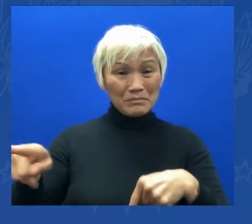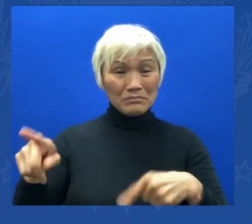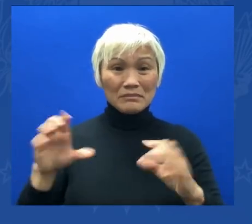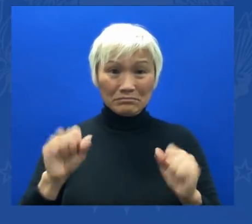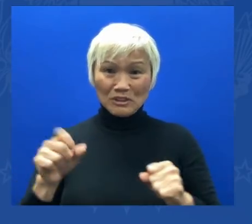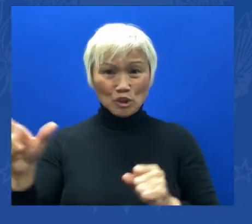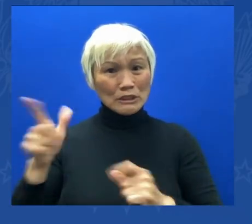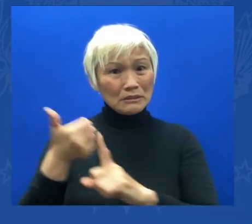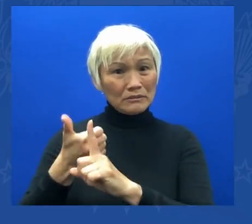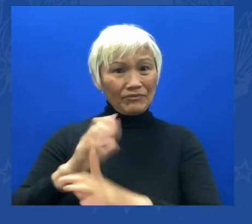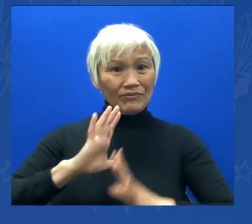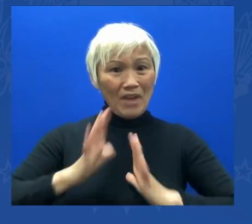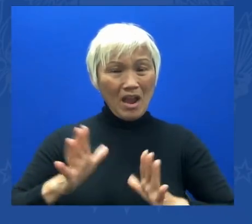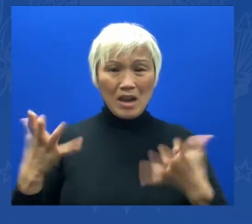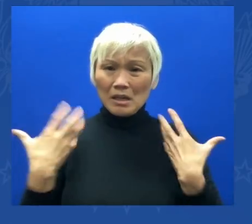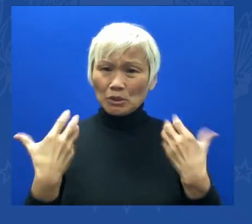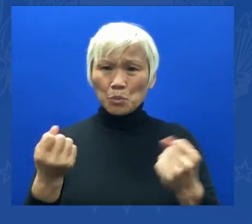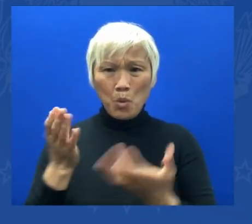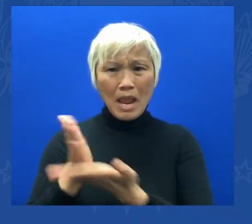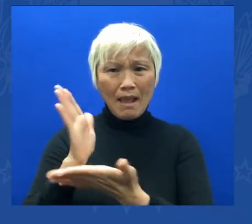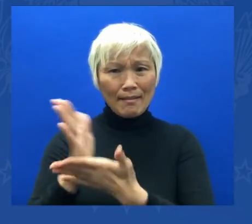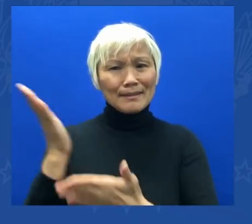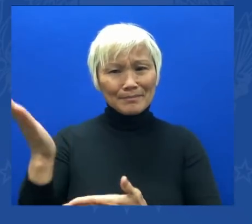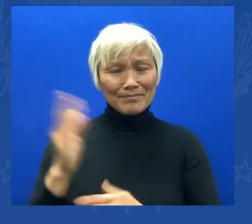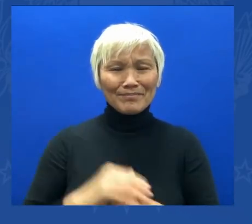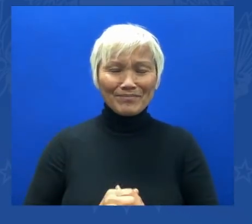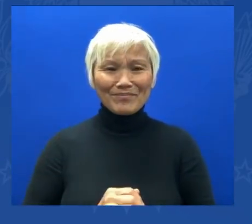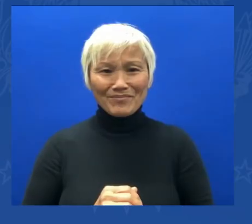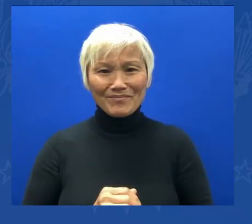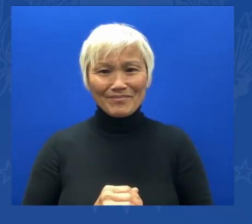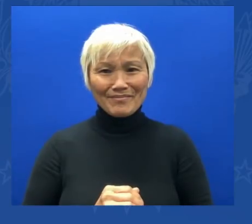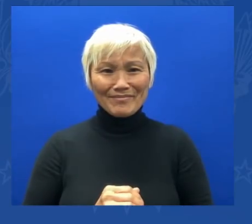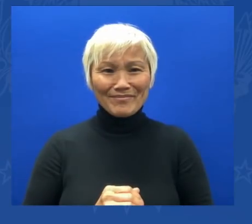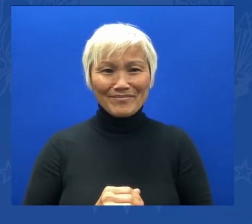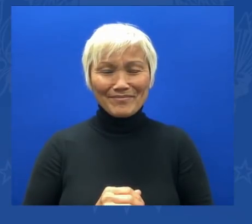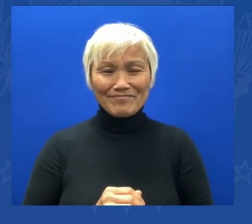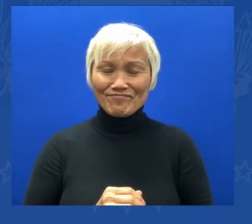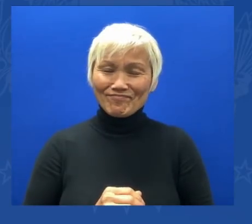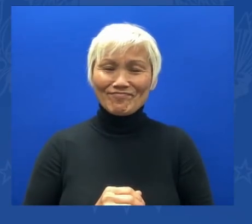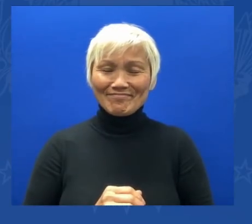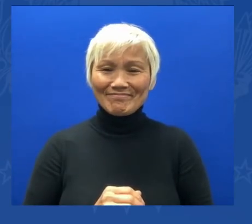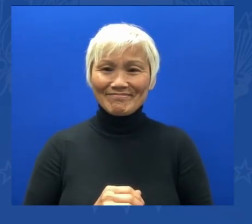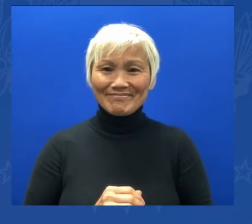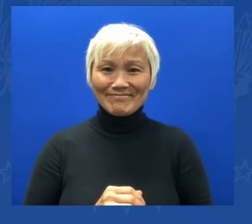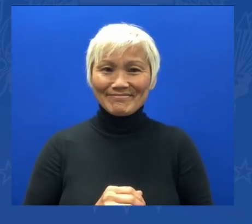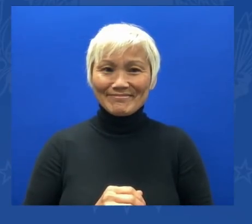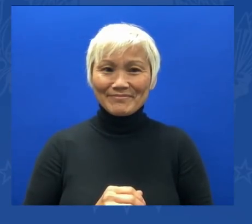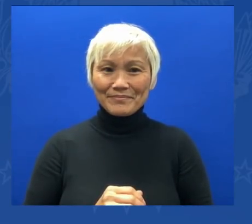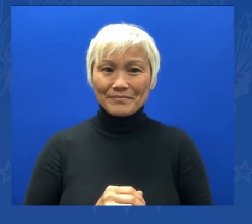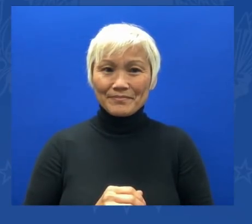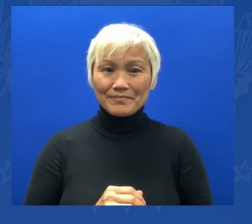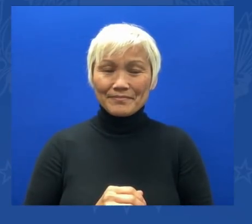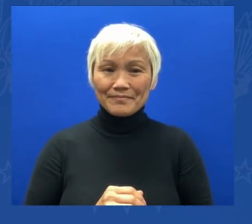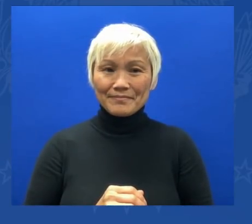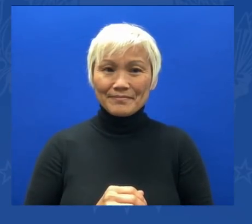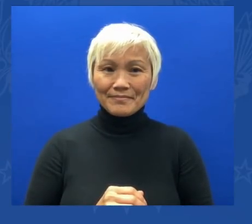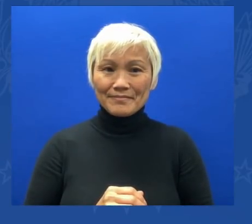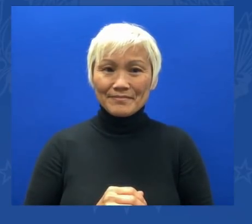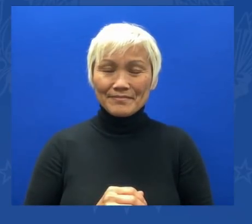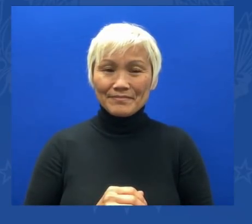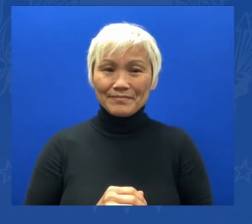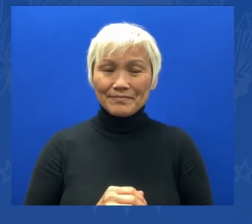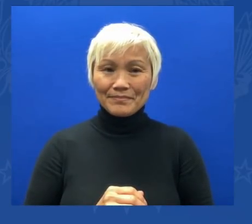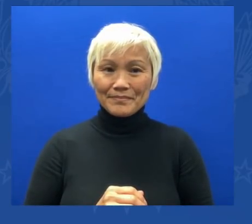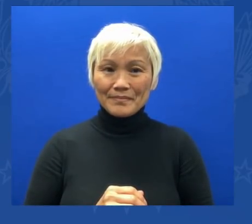We're in a time when what we so long taken for granted is facing the gravest of threats, and I'm being